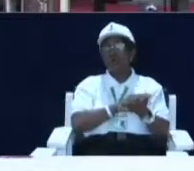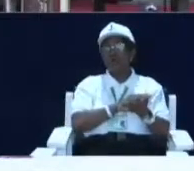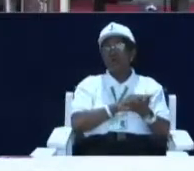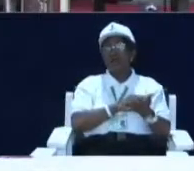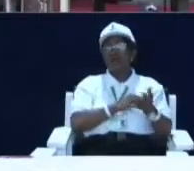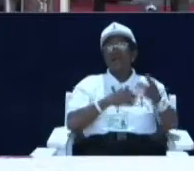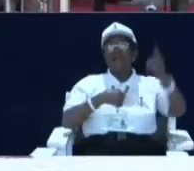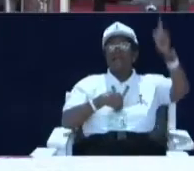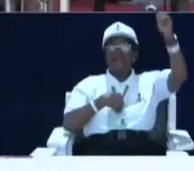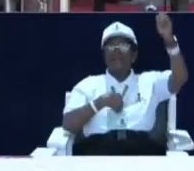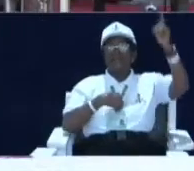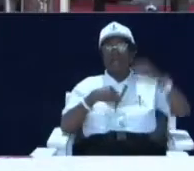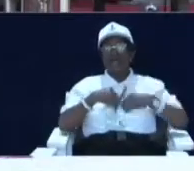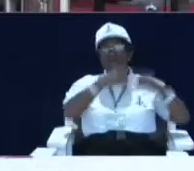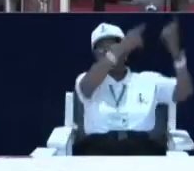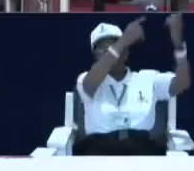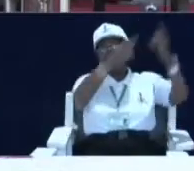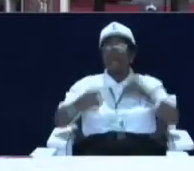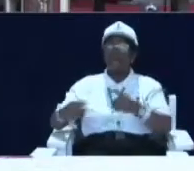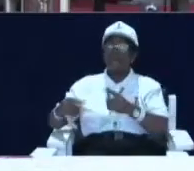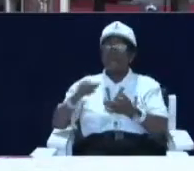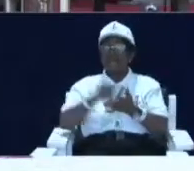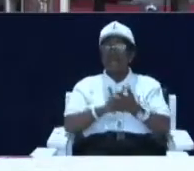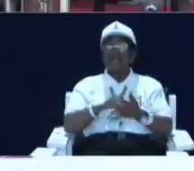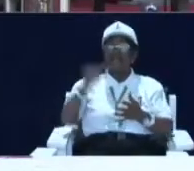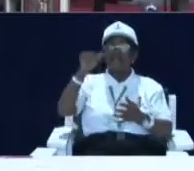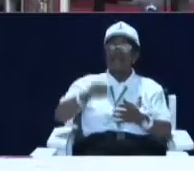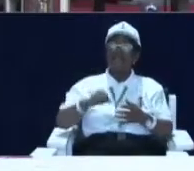I am come that they might have life